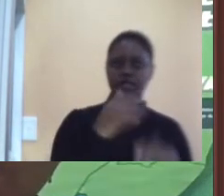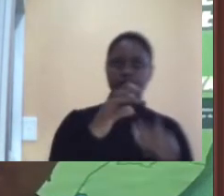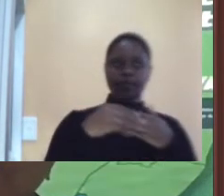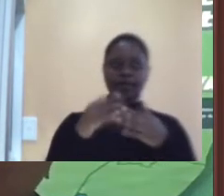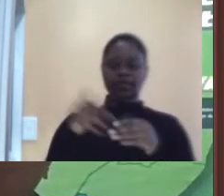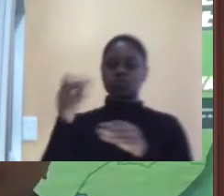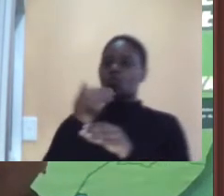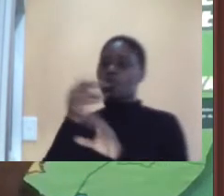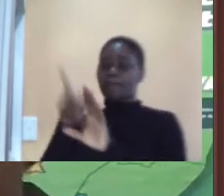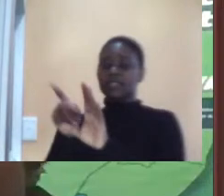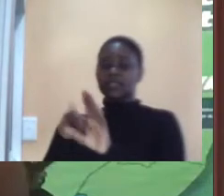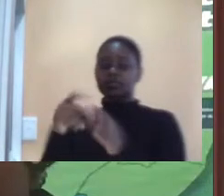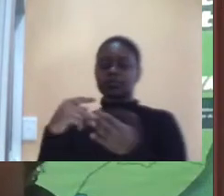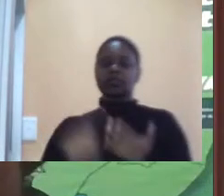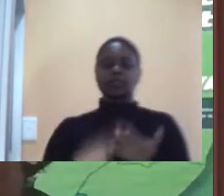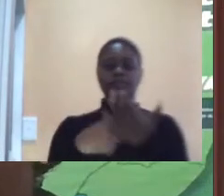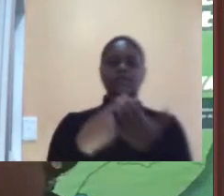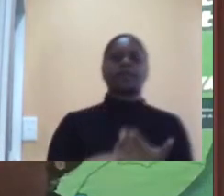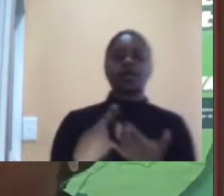participated in the debate.